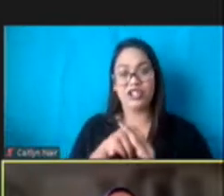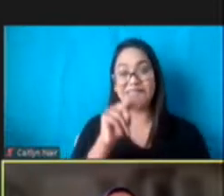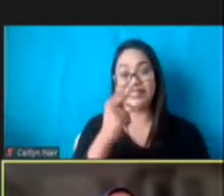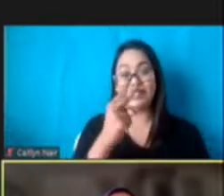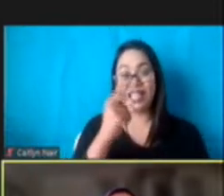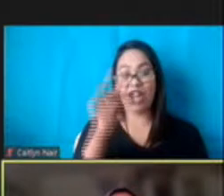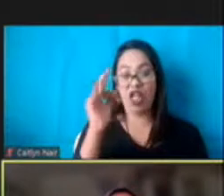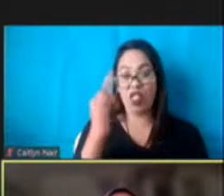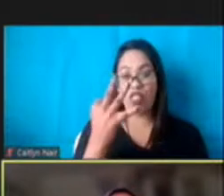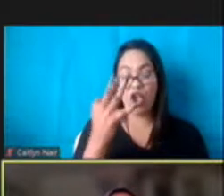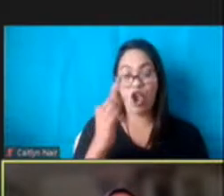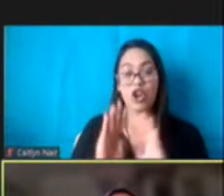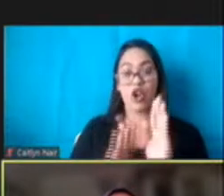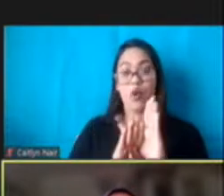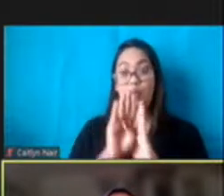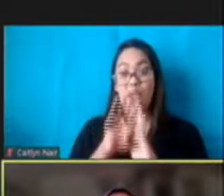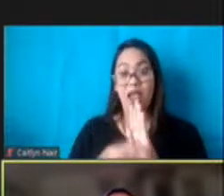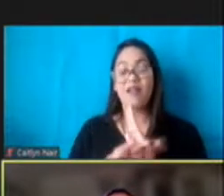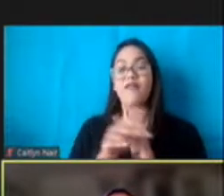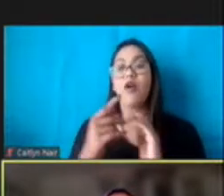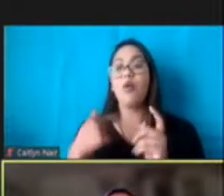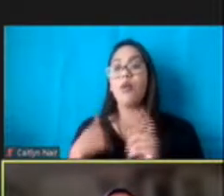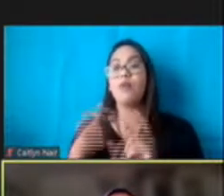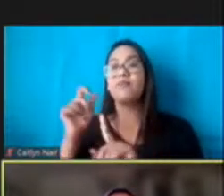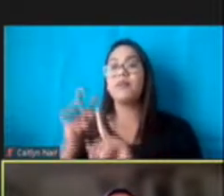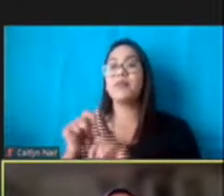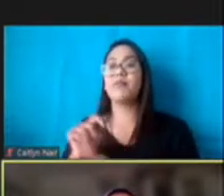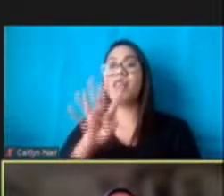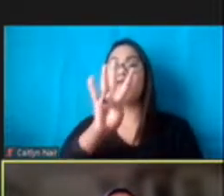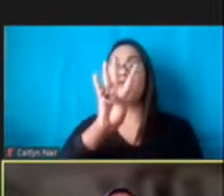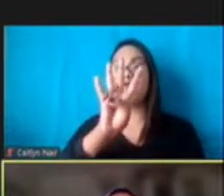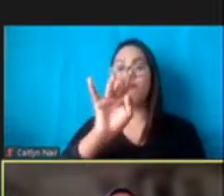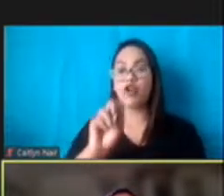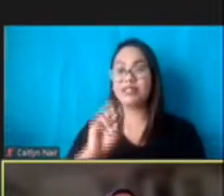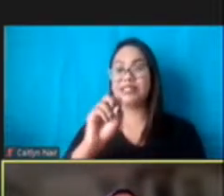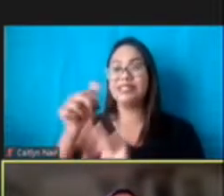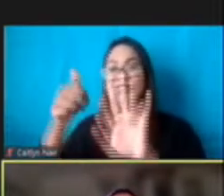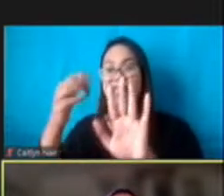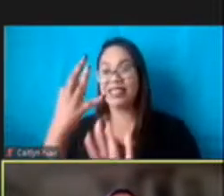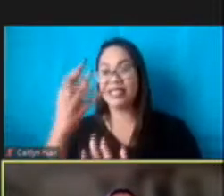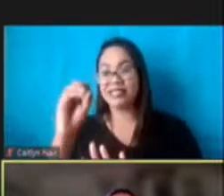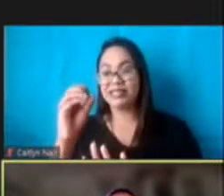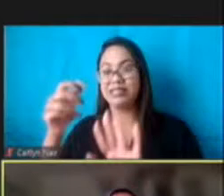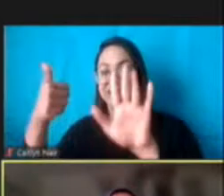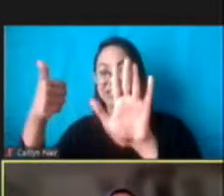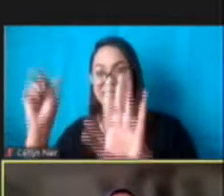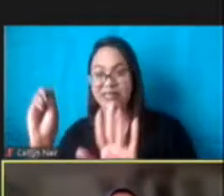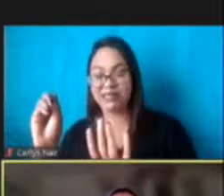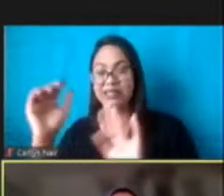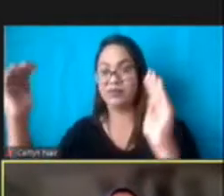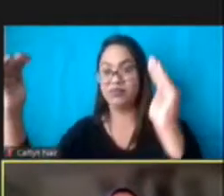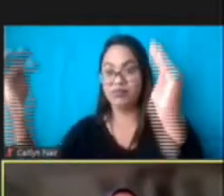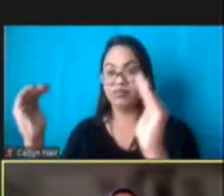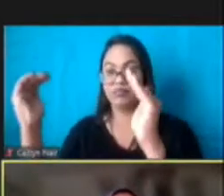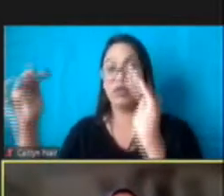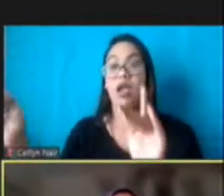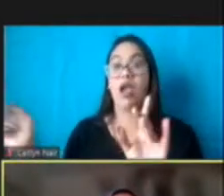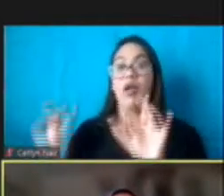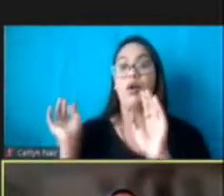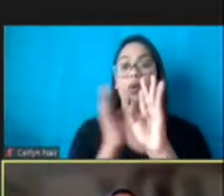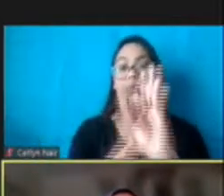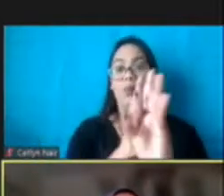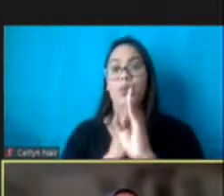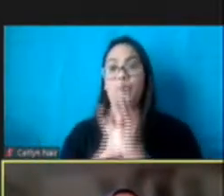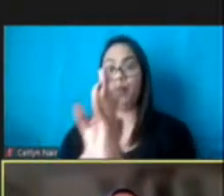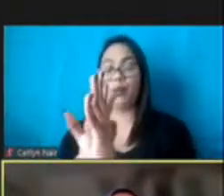more admissions in the older age groups, 40s, 50s, and 60s. However, in the 4th wave in gray, you can see most admissions